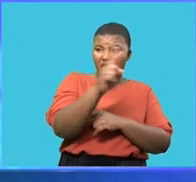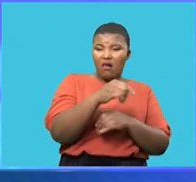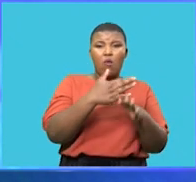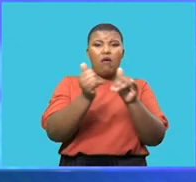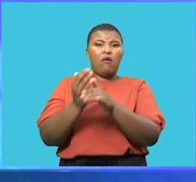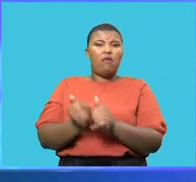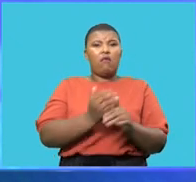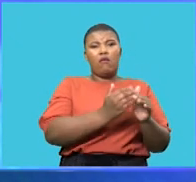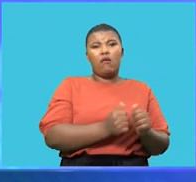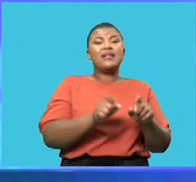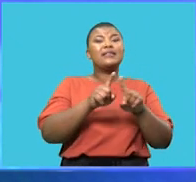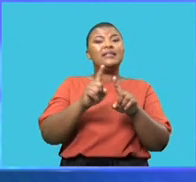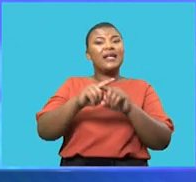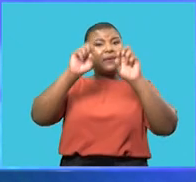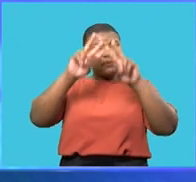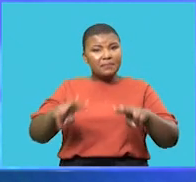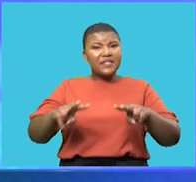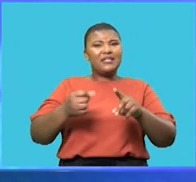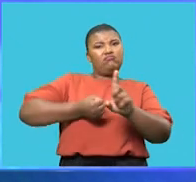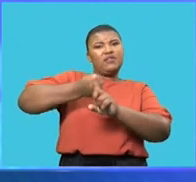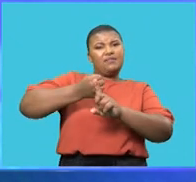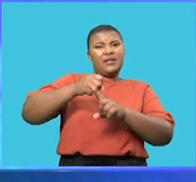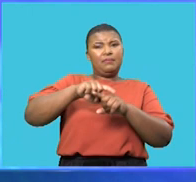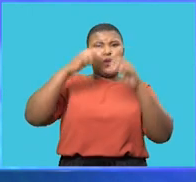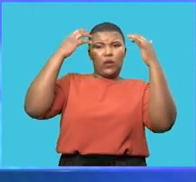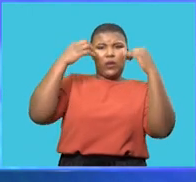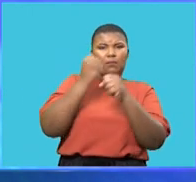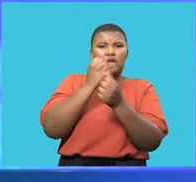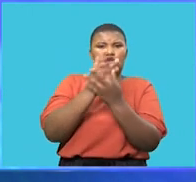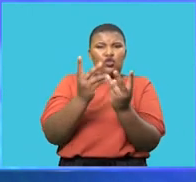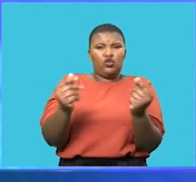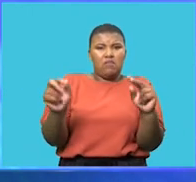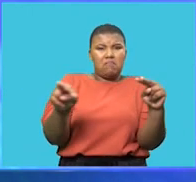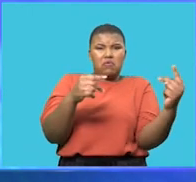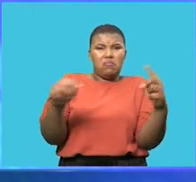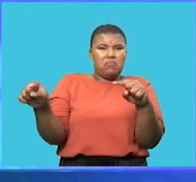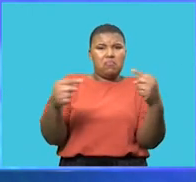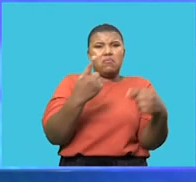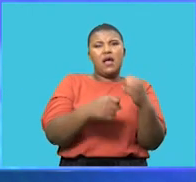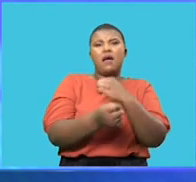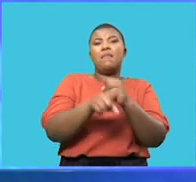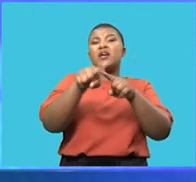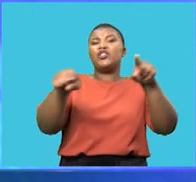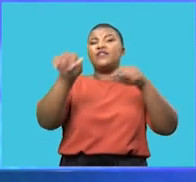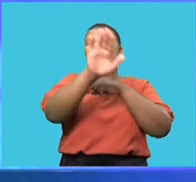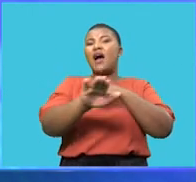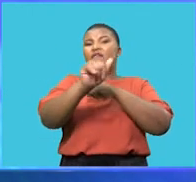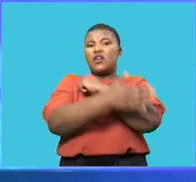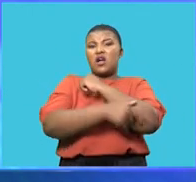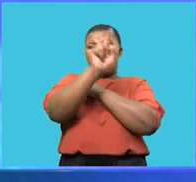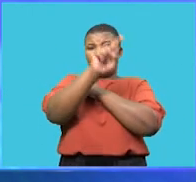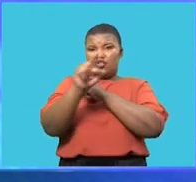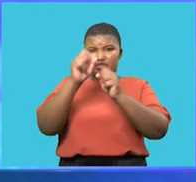saw peace ambassadors and leaders who are working tirelessly to resolve conflicts taking place in different regions in Africa being